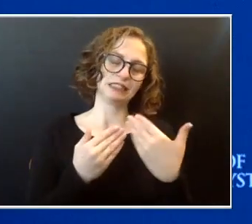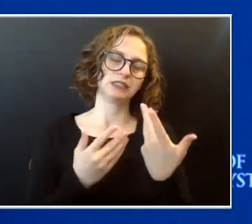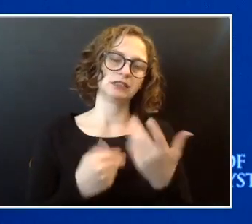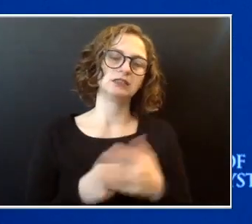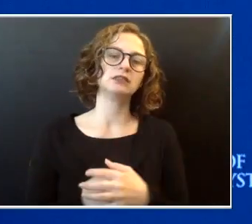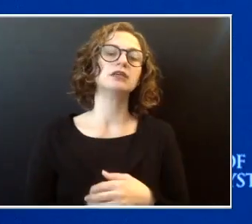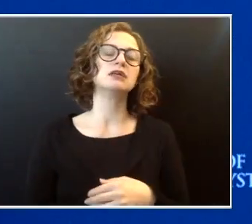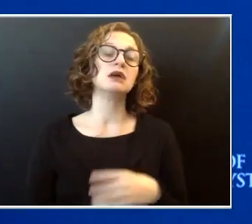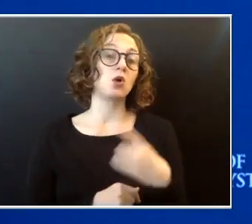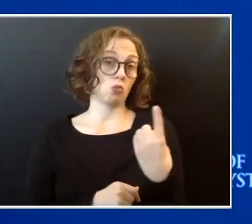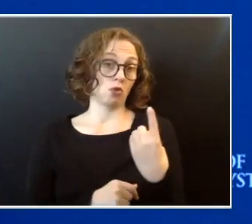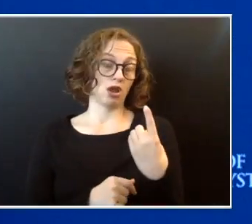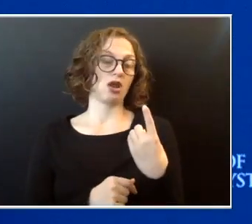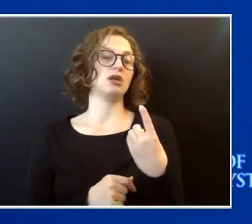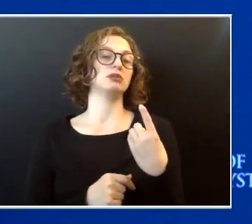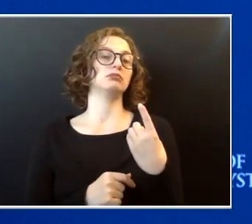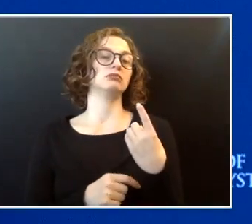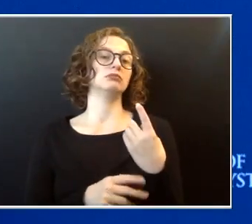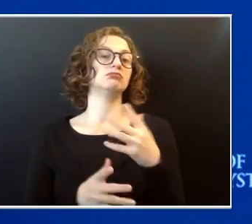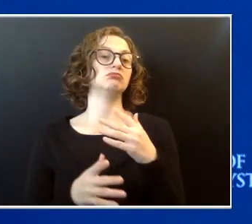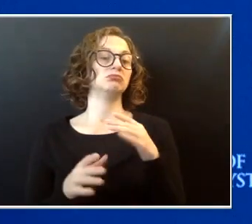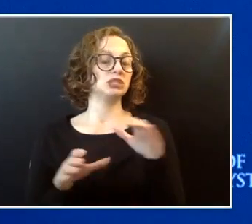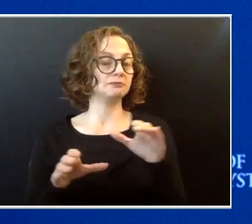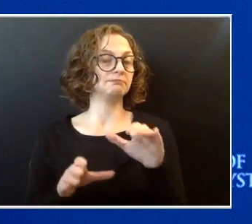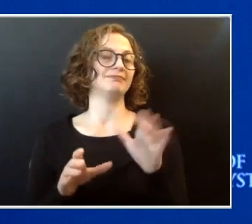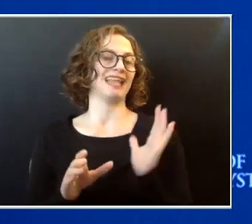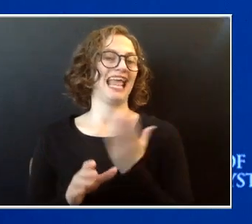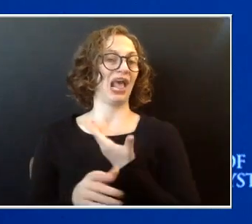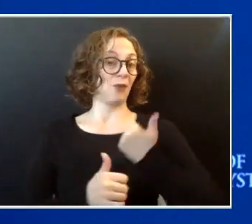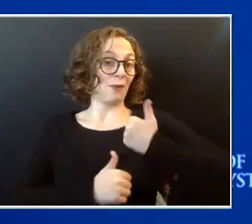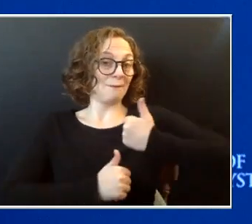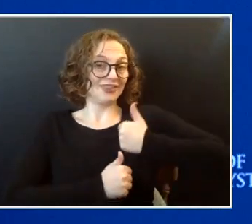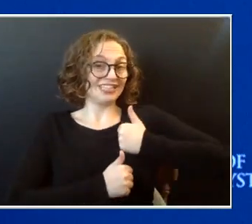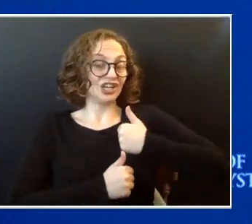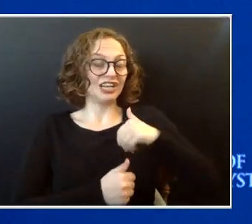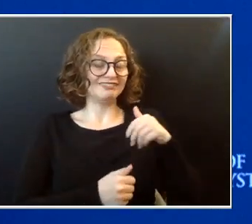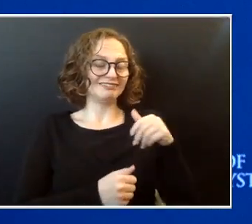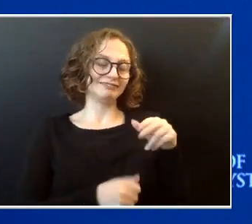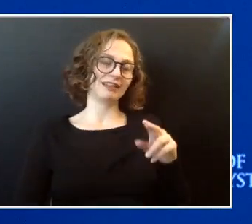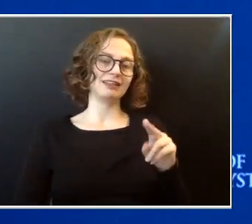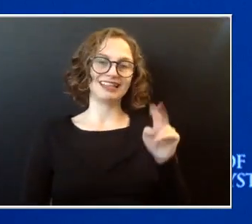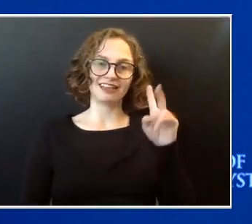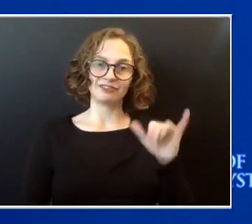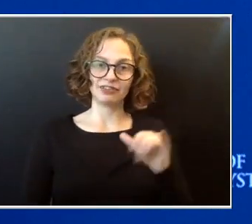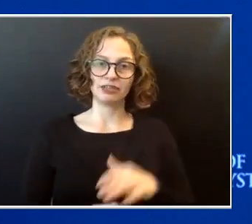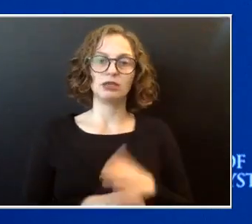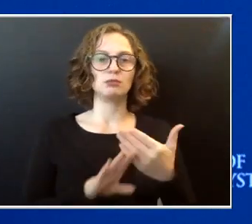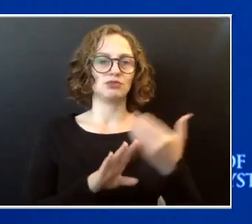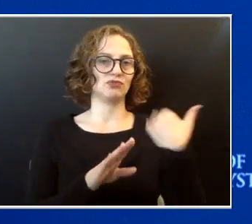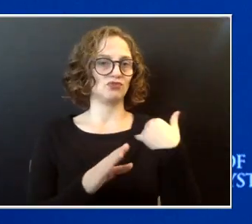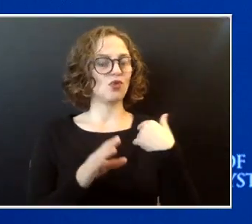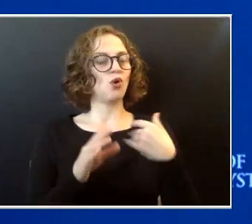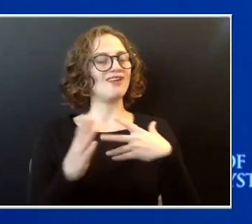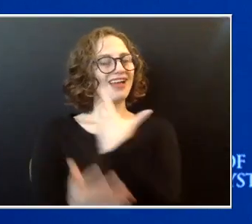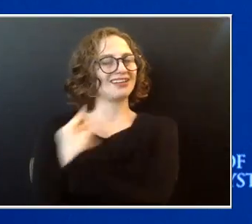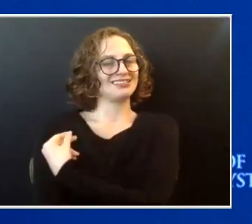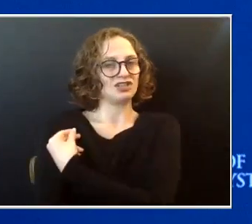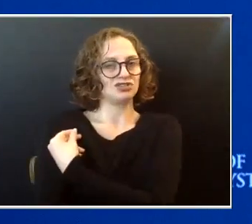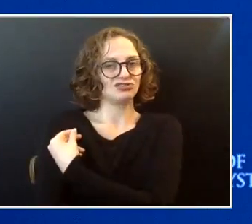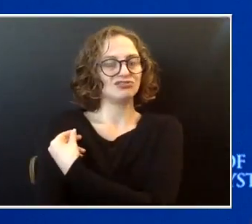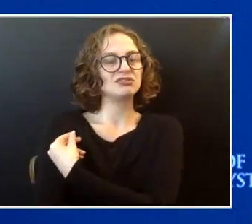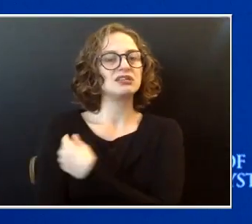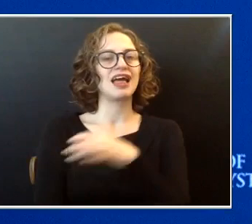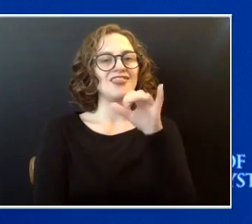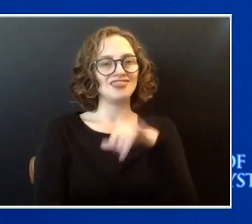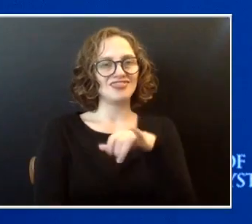our military in the U.S. Navy prior to vaccination, and that did show actually those people that wore masks on that